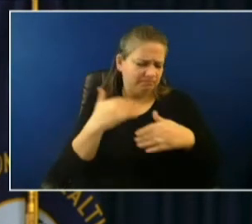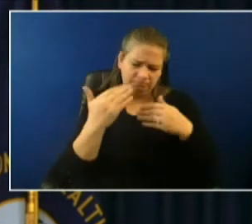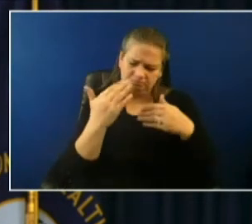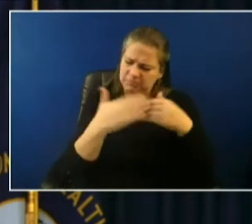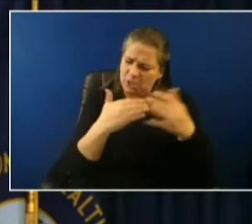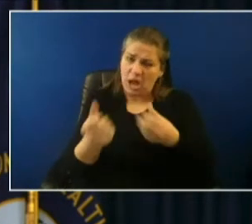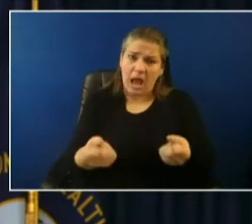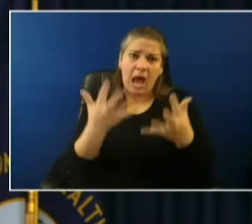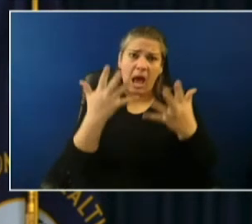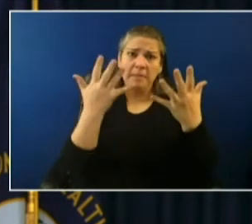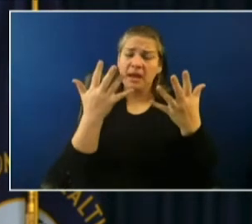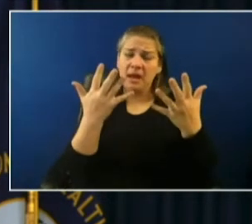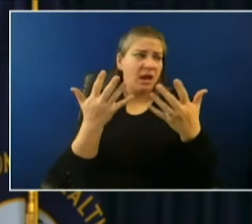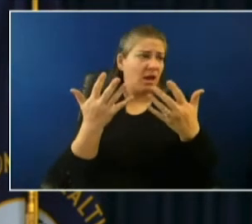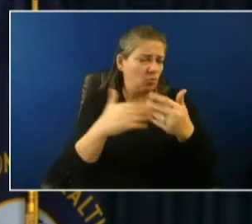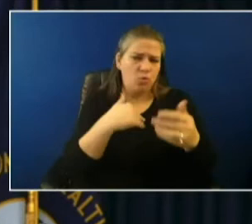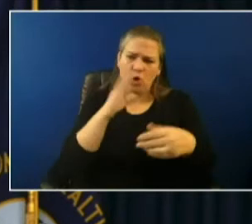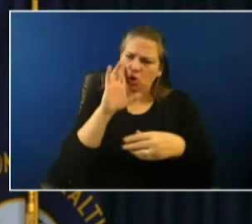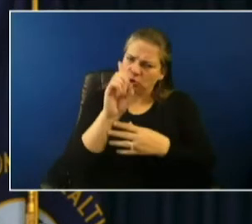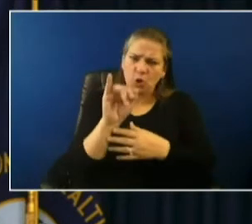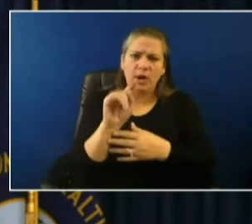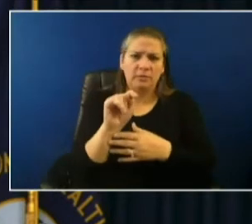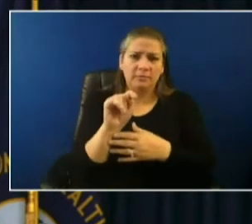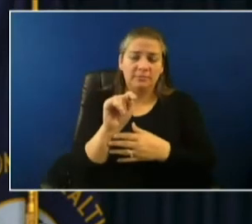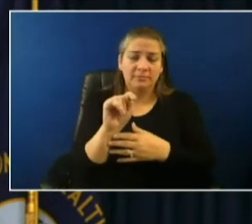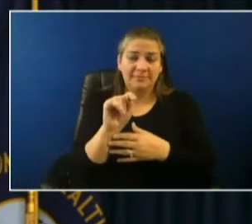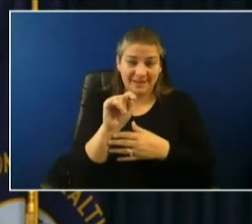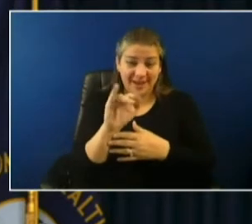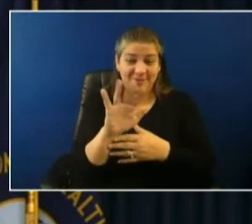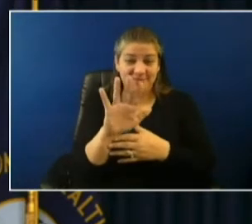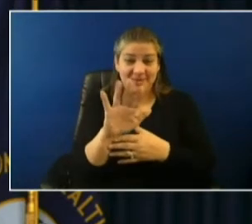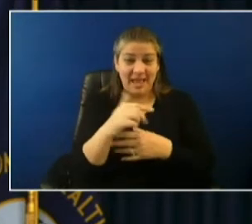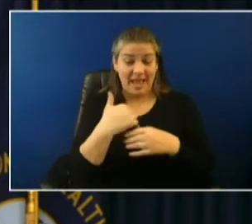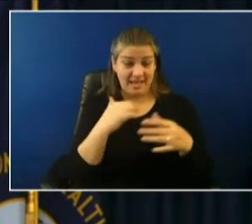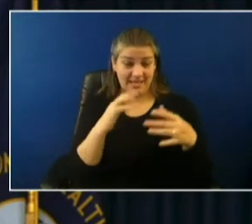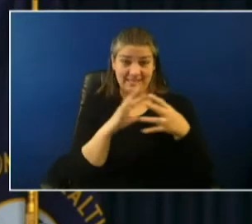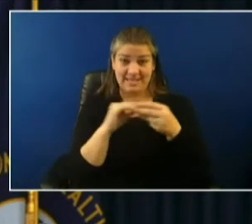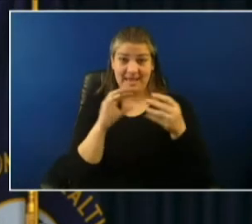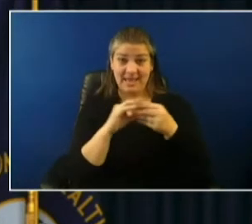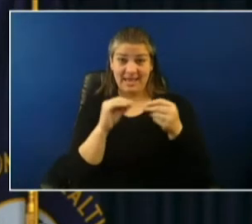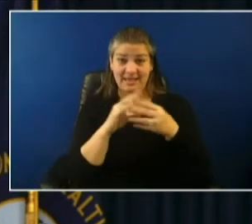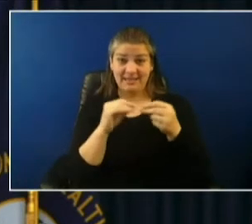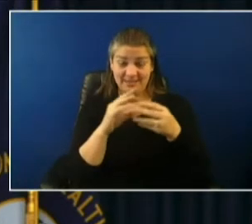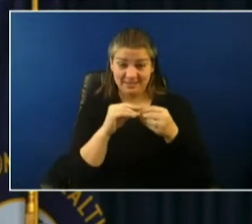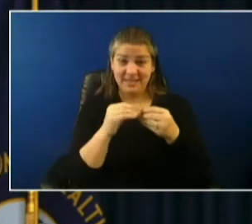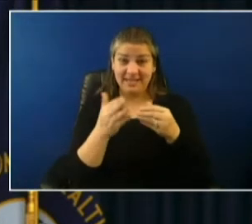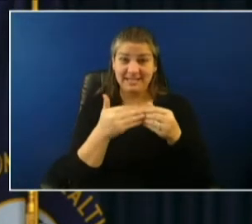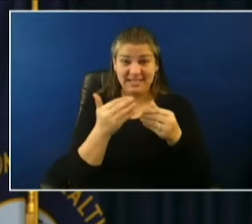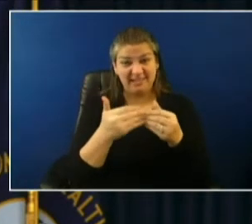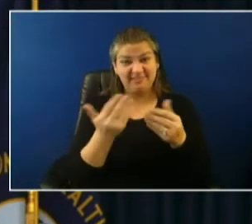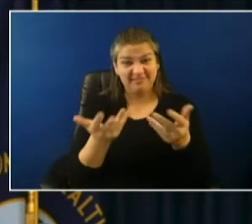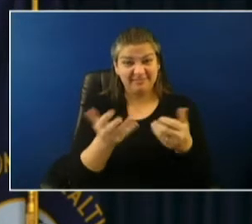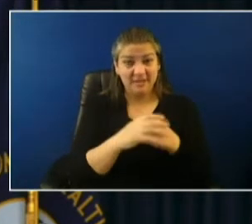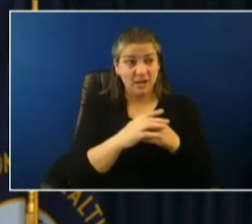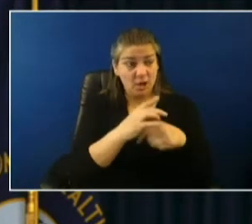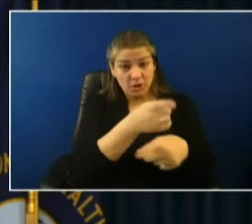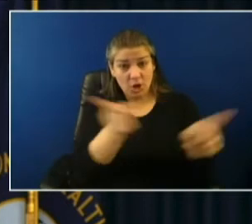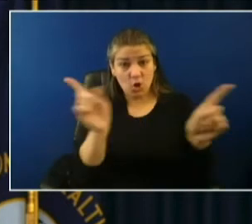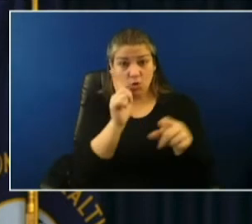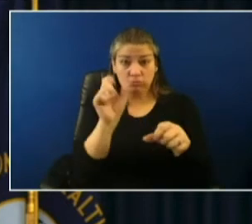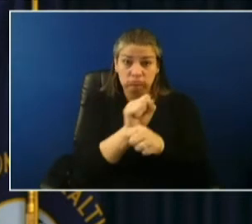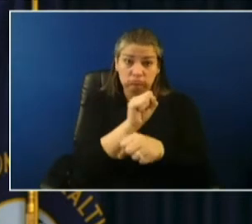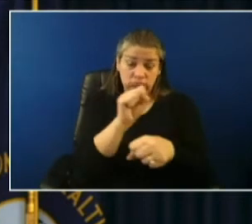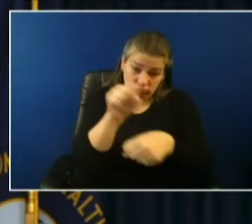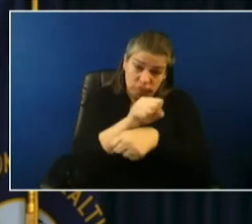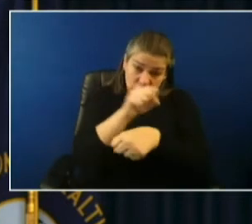we're going to do it. Now, that's easy for me to say. Our folks that are out there doing the work deserve the praise for pushing through